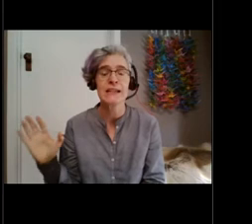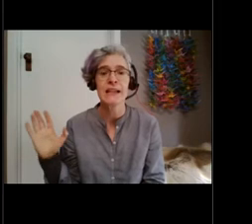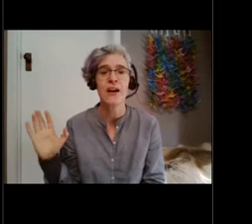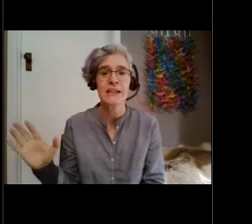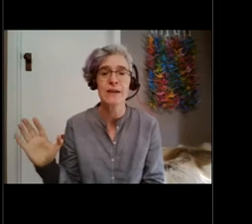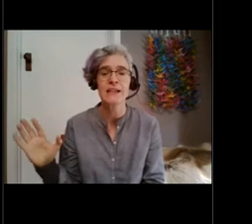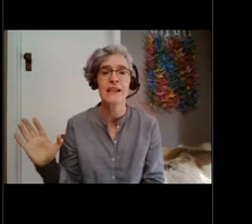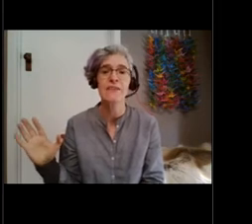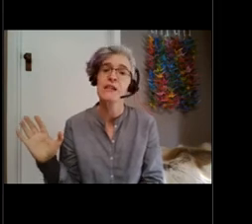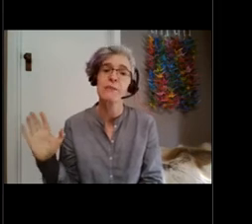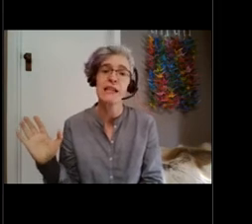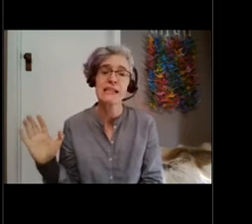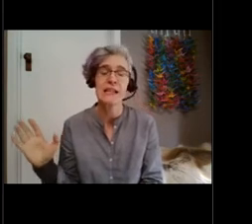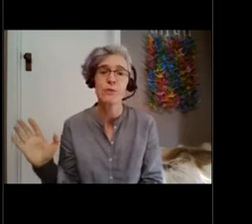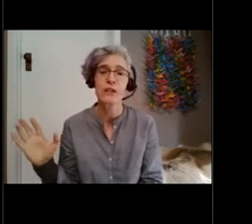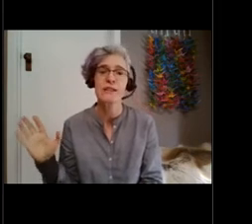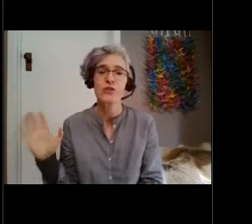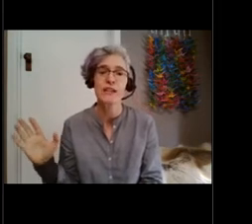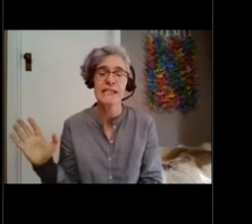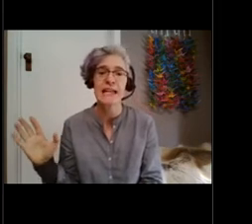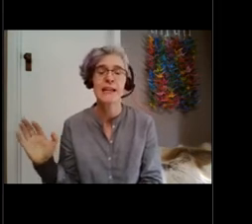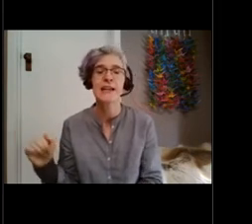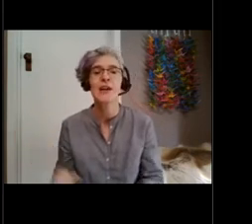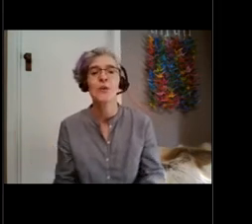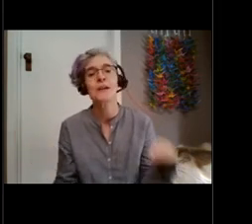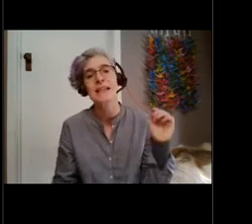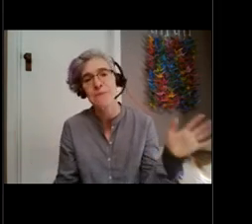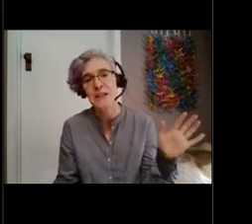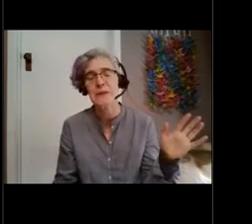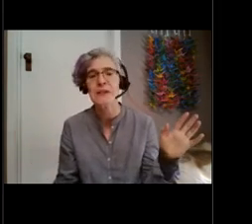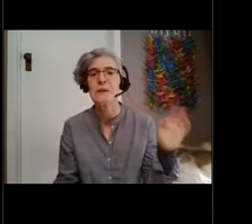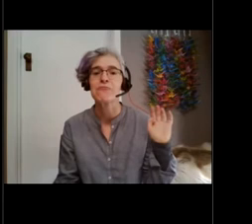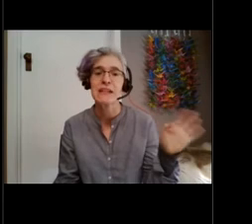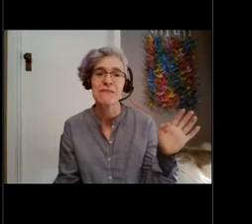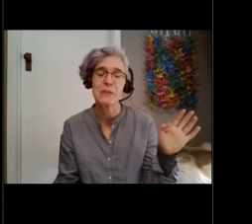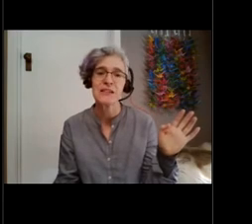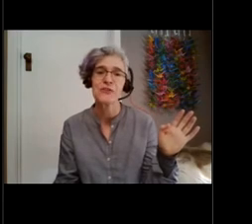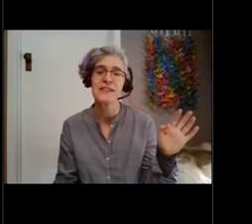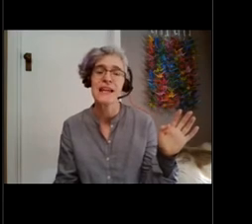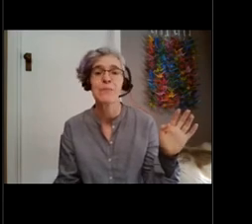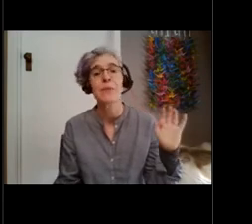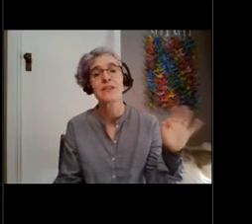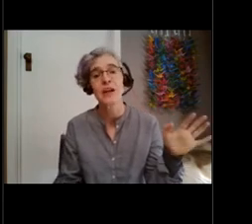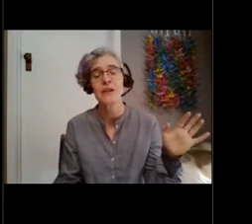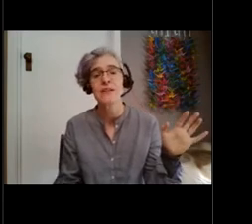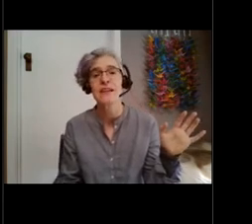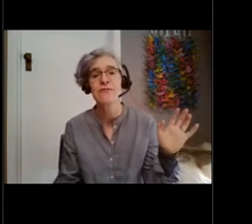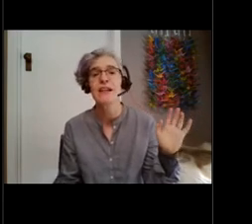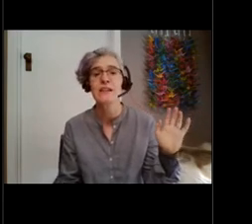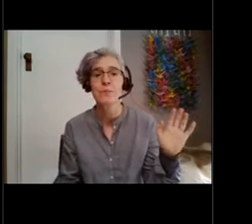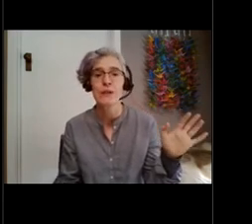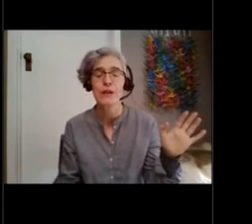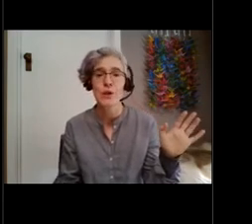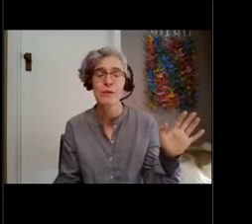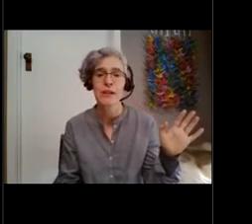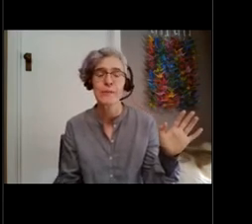really busy and in high demand in the evenings, but less in the mornings and during the day. Whereas in Lambton Quay, we know it's really, really busy during the day, but by the time you get to the